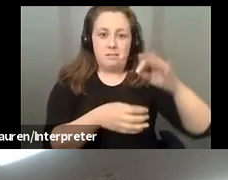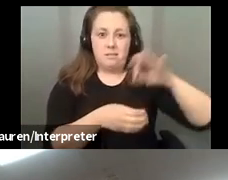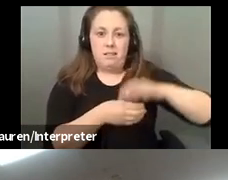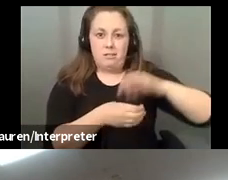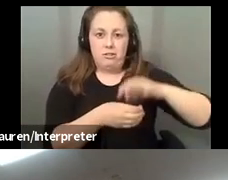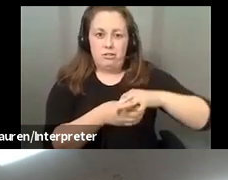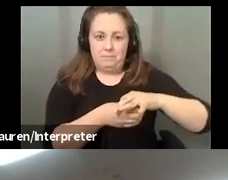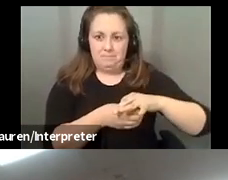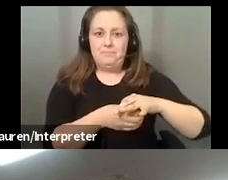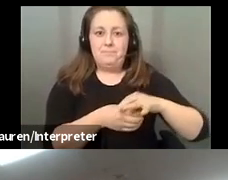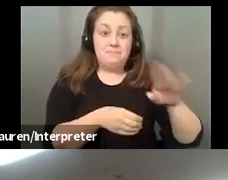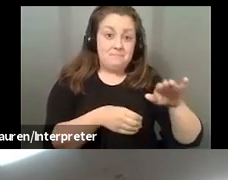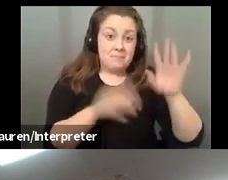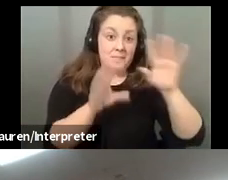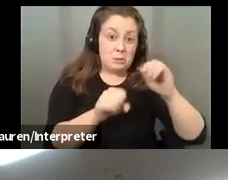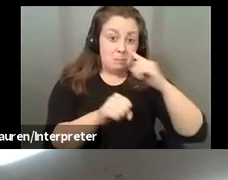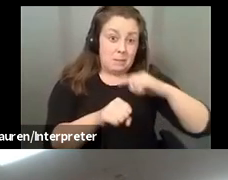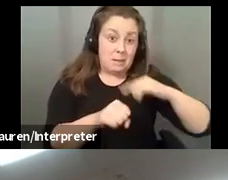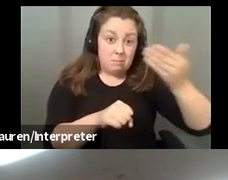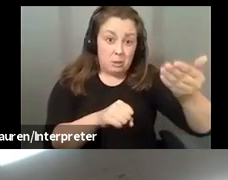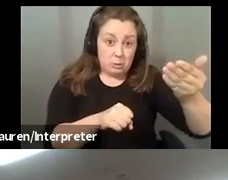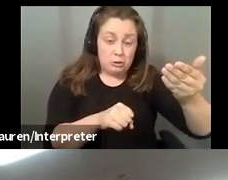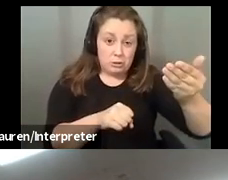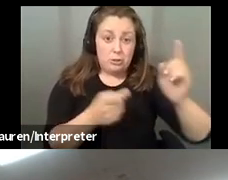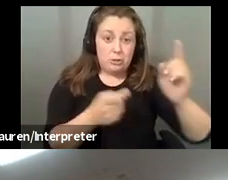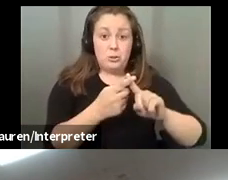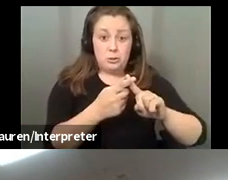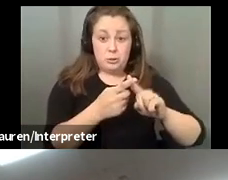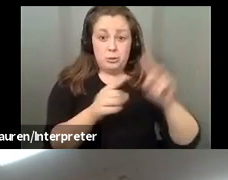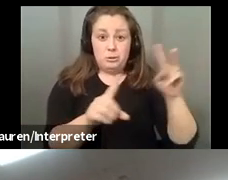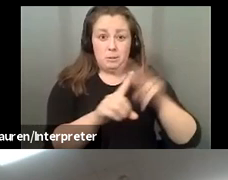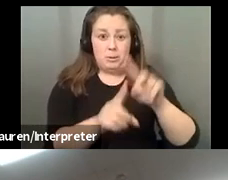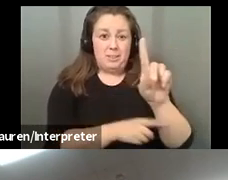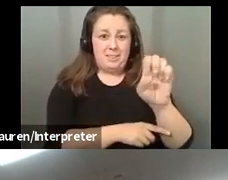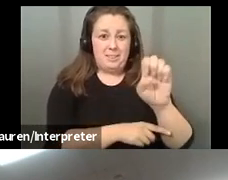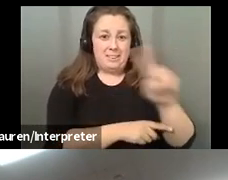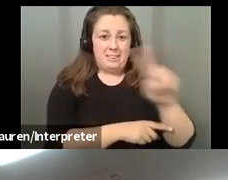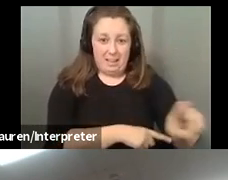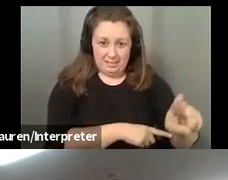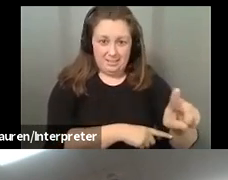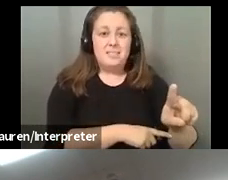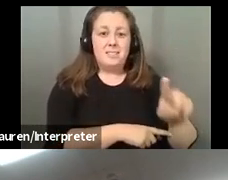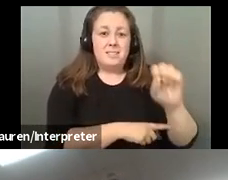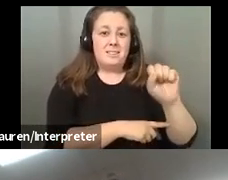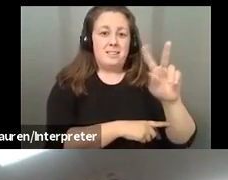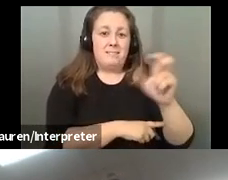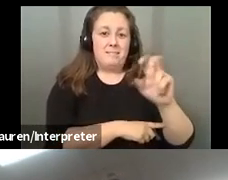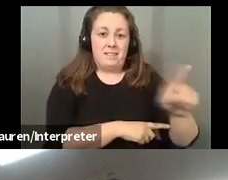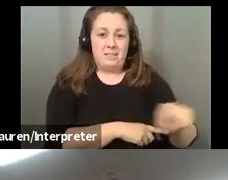Dr. Baeta, can I make a motion? You may. Appoint Dinesh Savas as chairperson for the Norton School